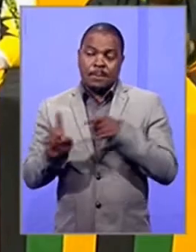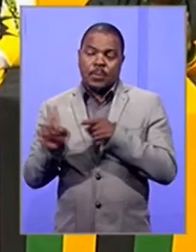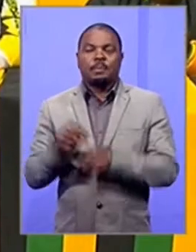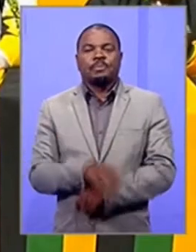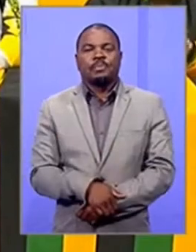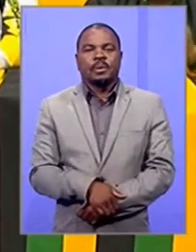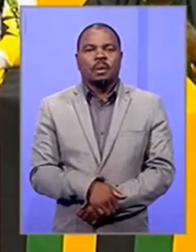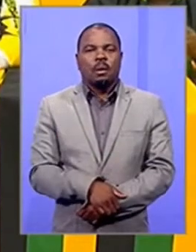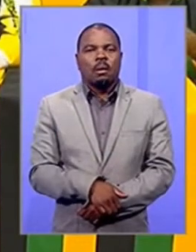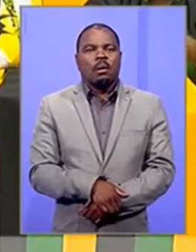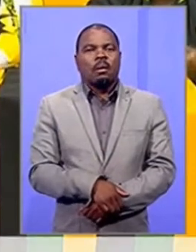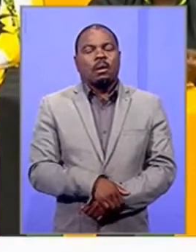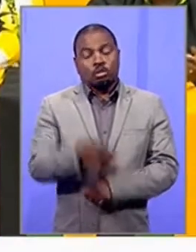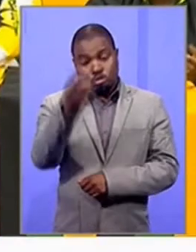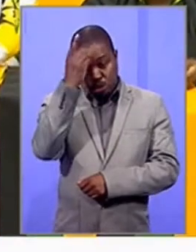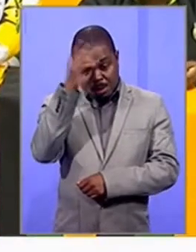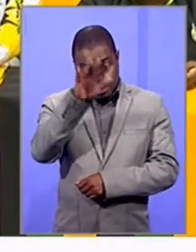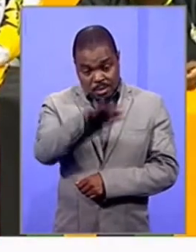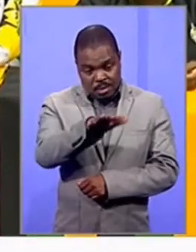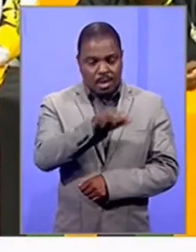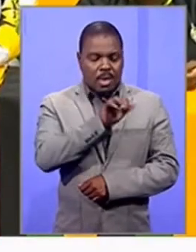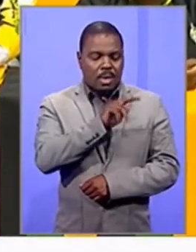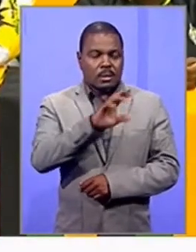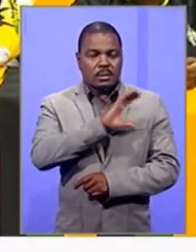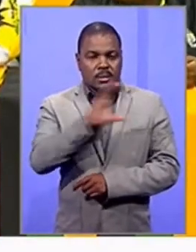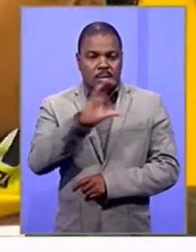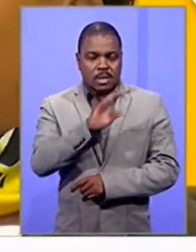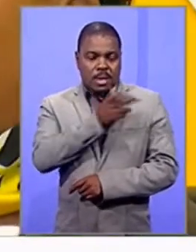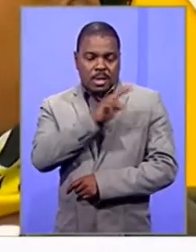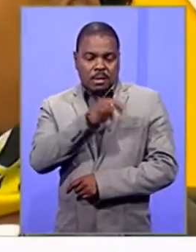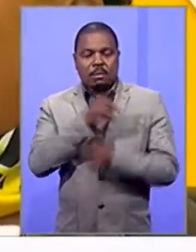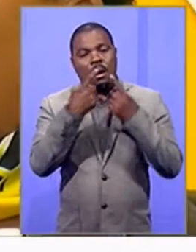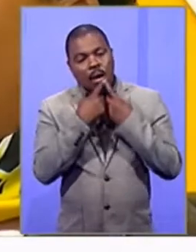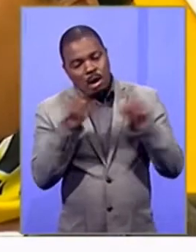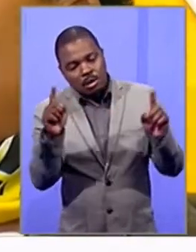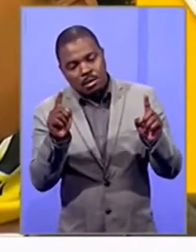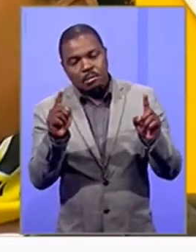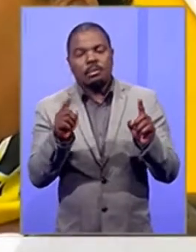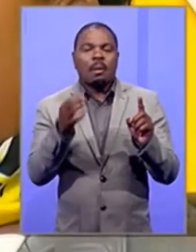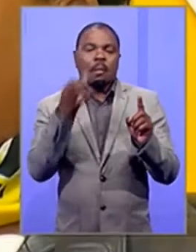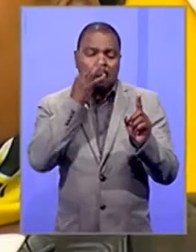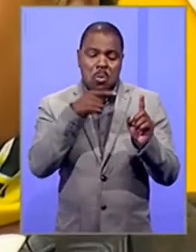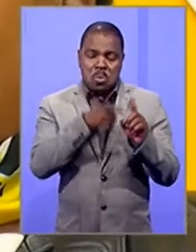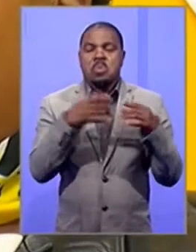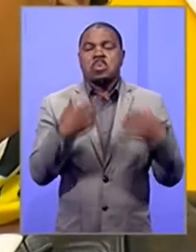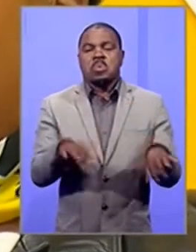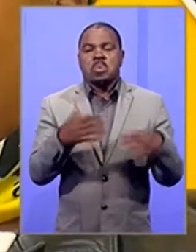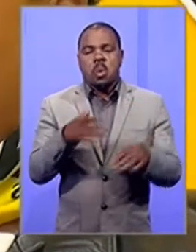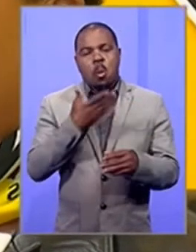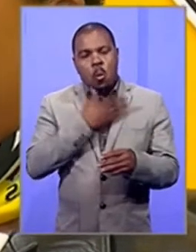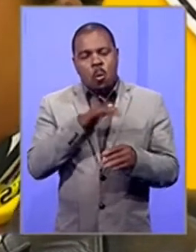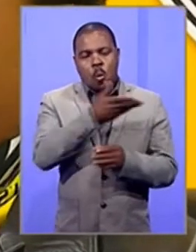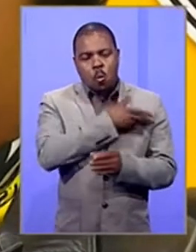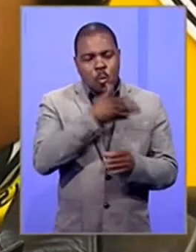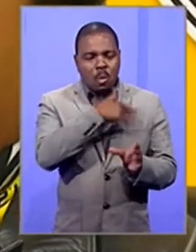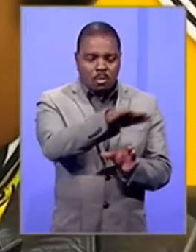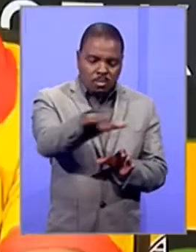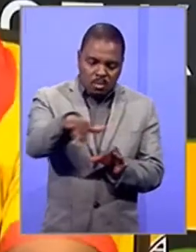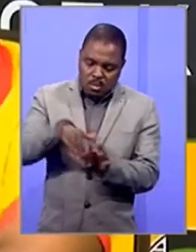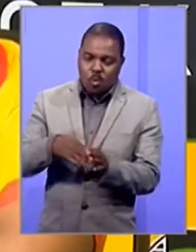nakong ya ho etsa phatlalatso ena Durban ANC boemong ba profense e tobokeditse sena e le mohato o kenyeletsa basadi mererong ya